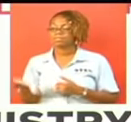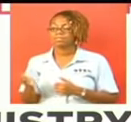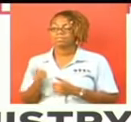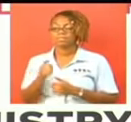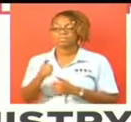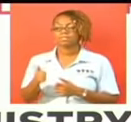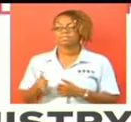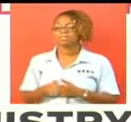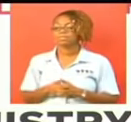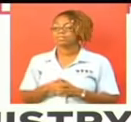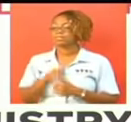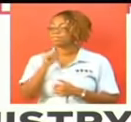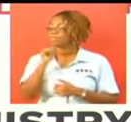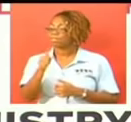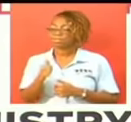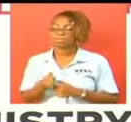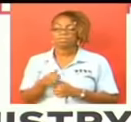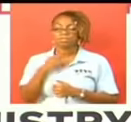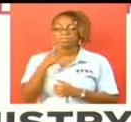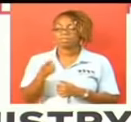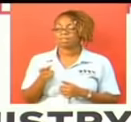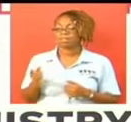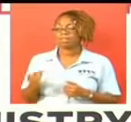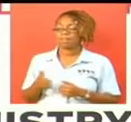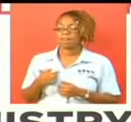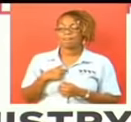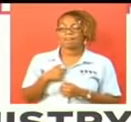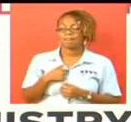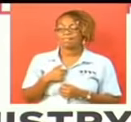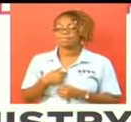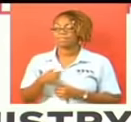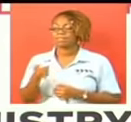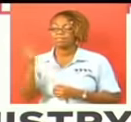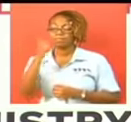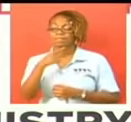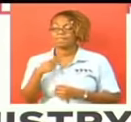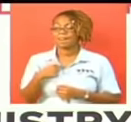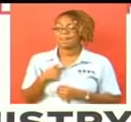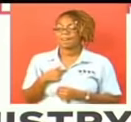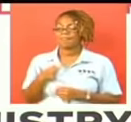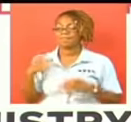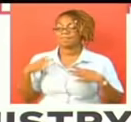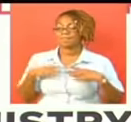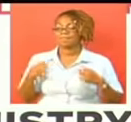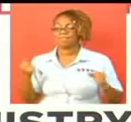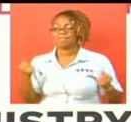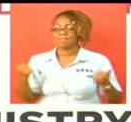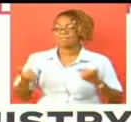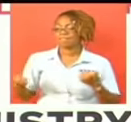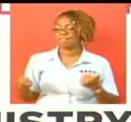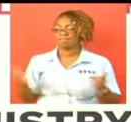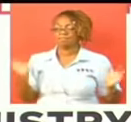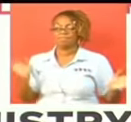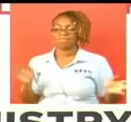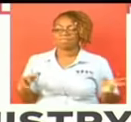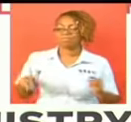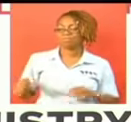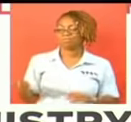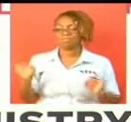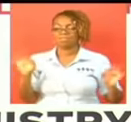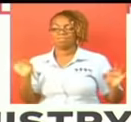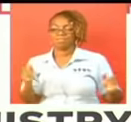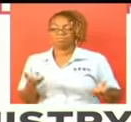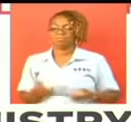ill, pretend not to be ill so that you don't have to be quarantined, those things that sometimes you get anecdotes,